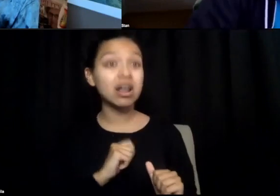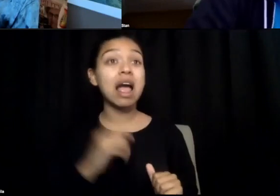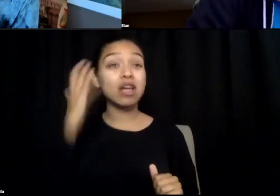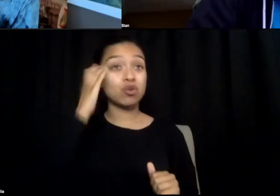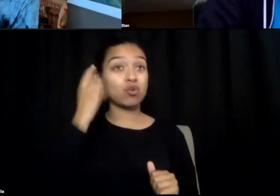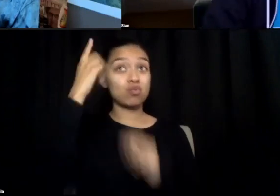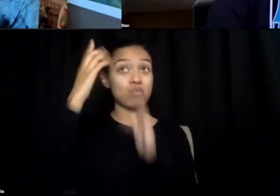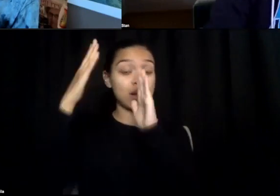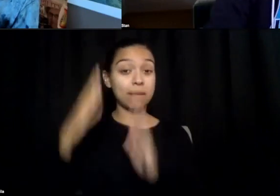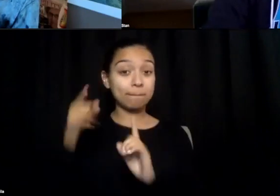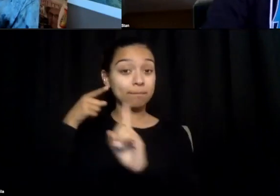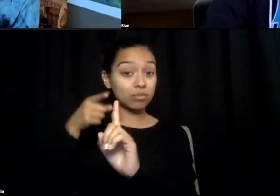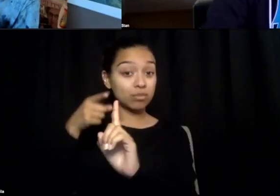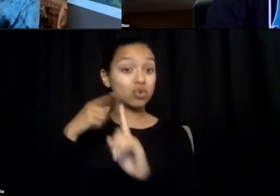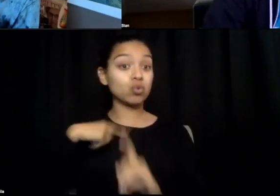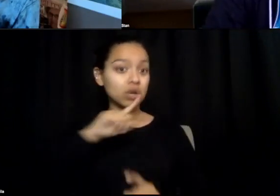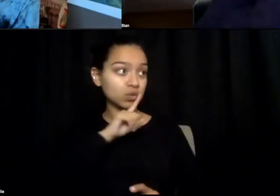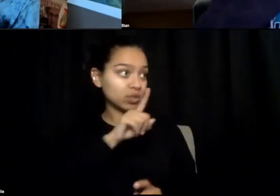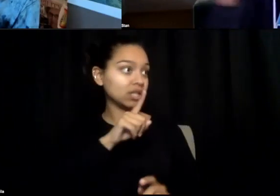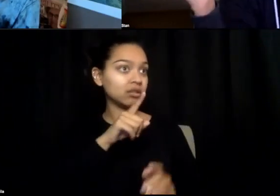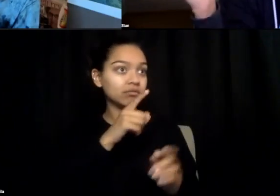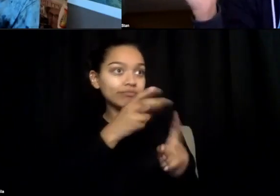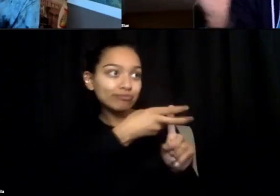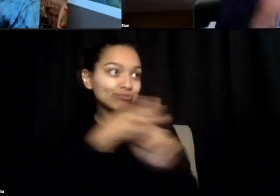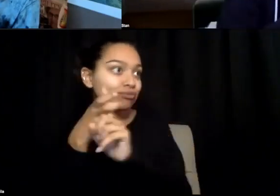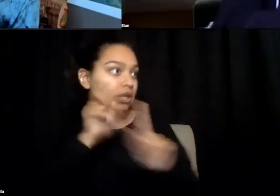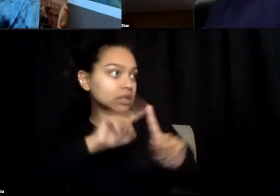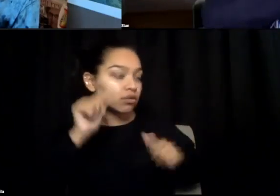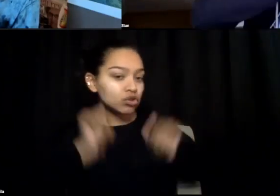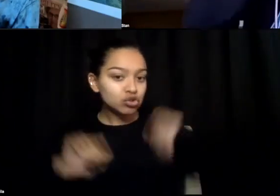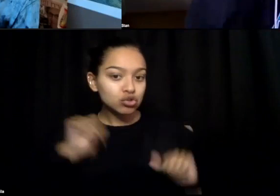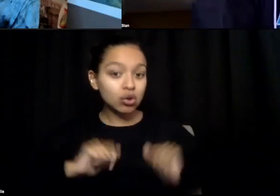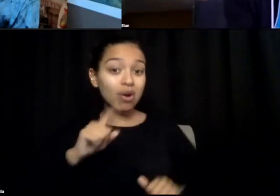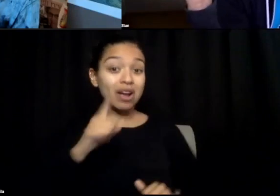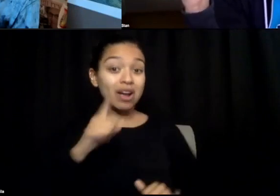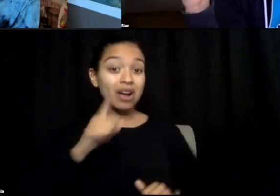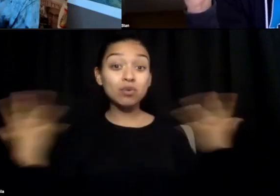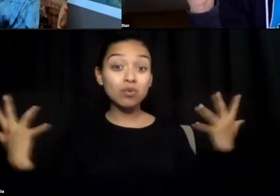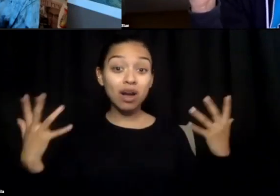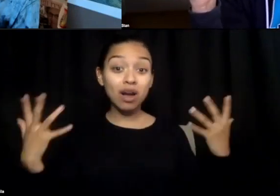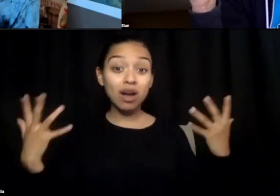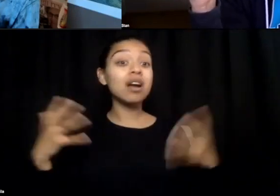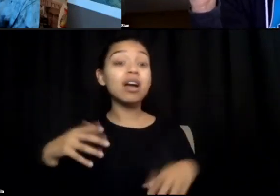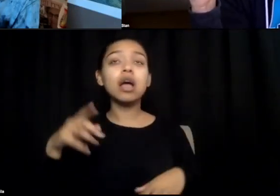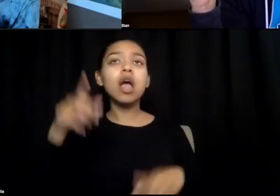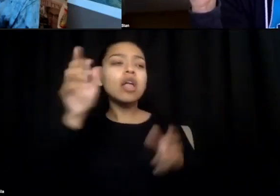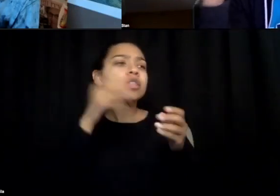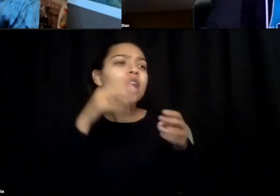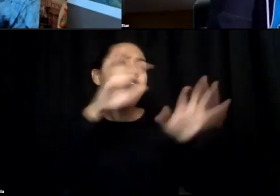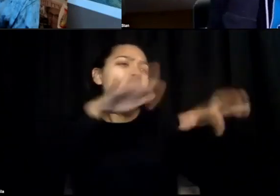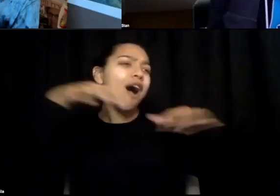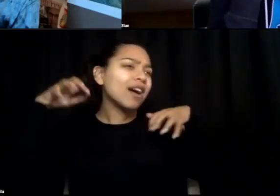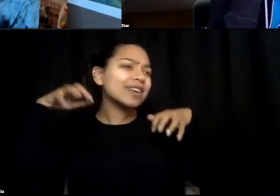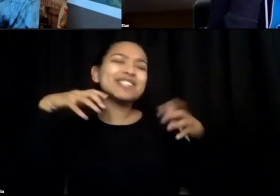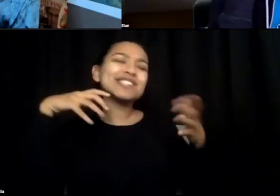major streaming company say to me, point blank, the audience isn't broad enough for this. And